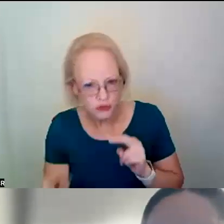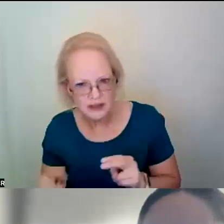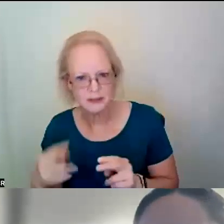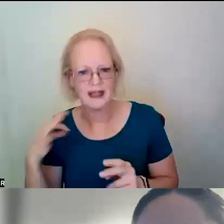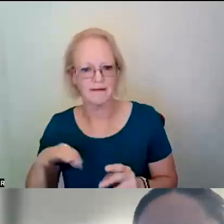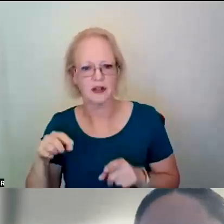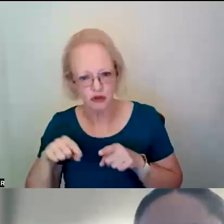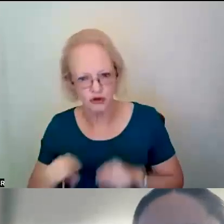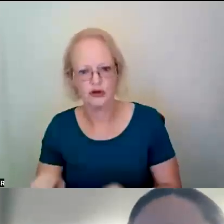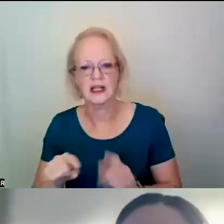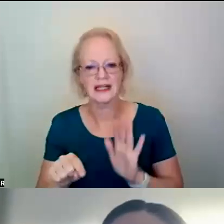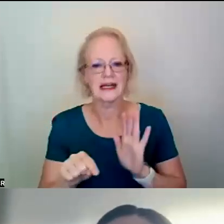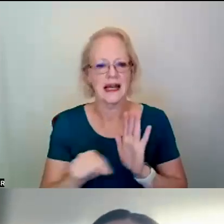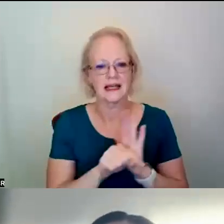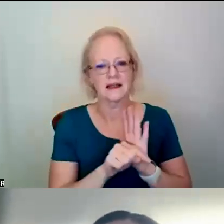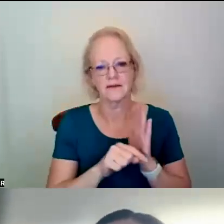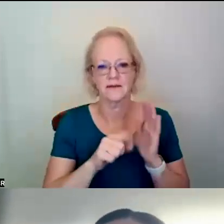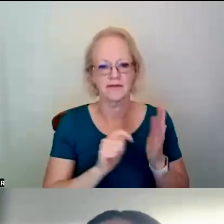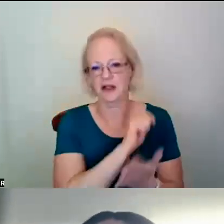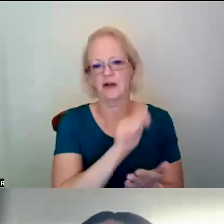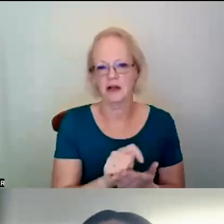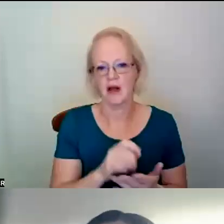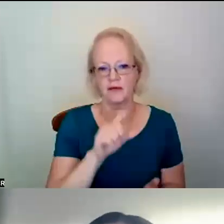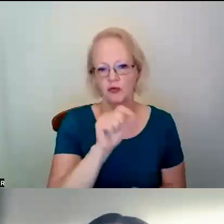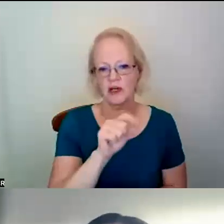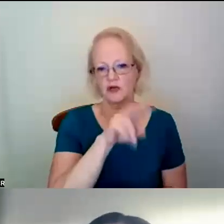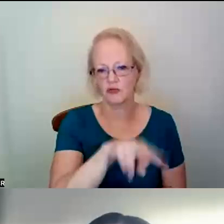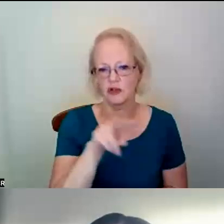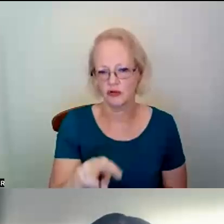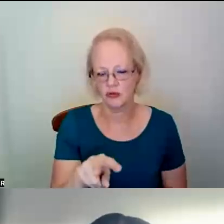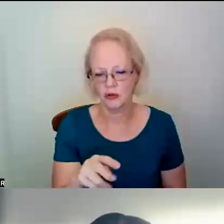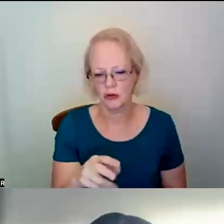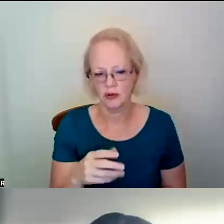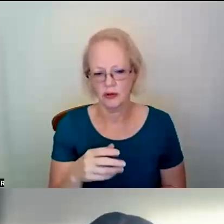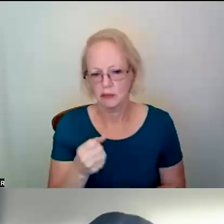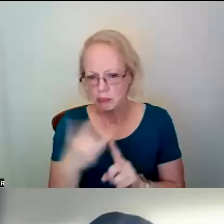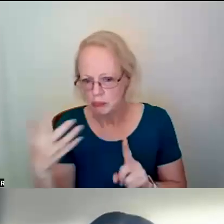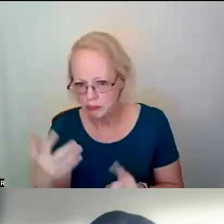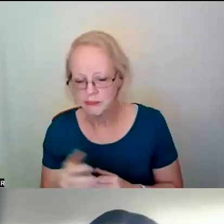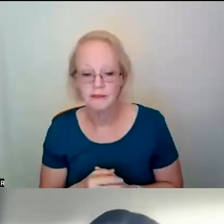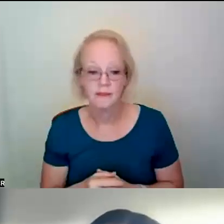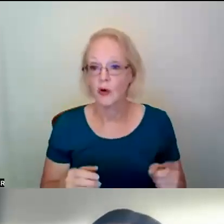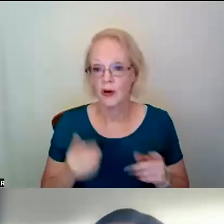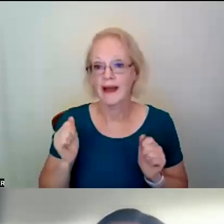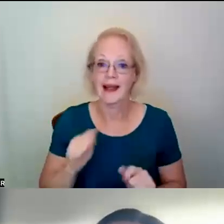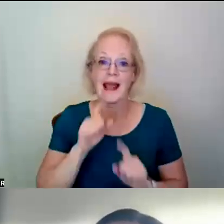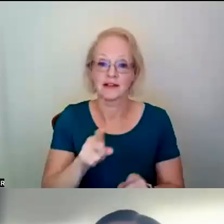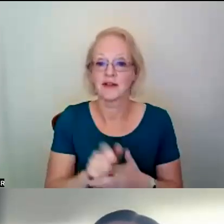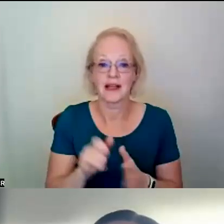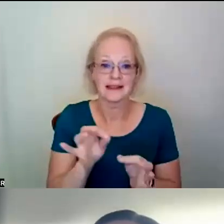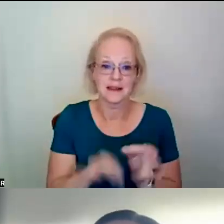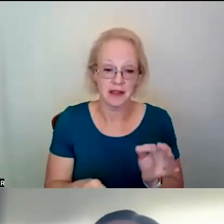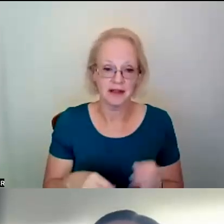returns in 2022. Is that too much in the weeds? Well, I can answer it really succinctly.